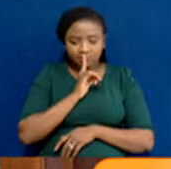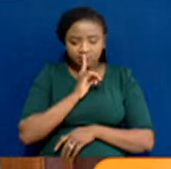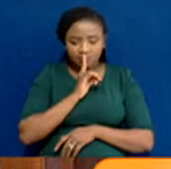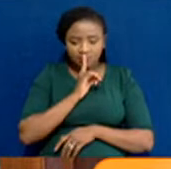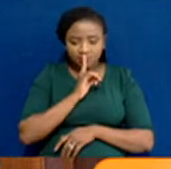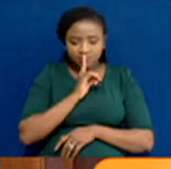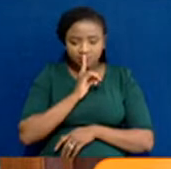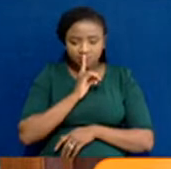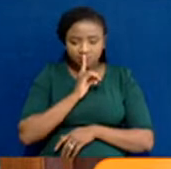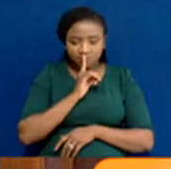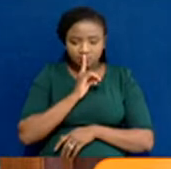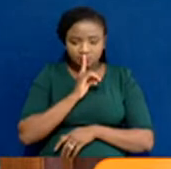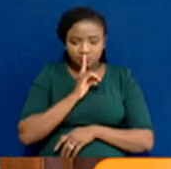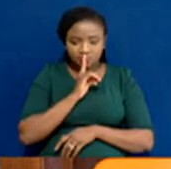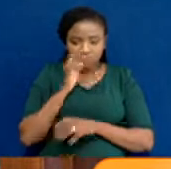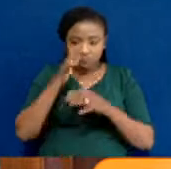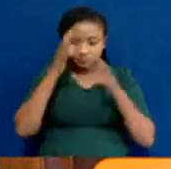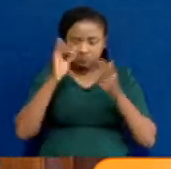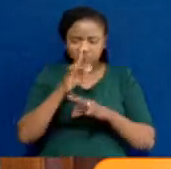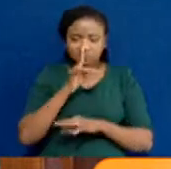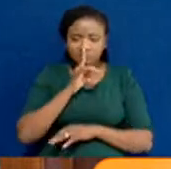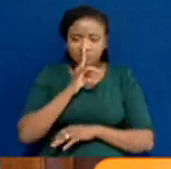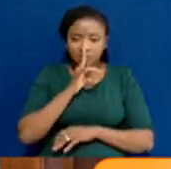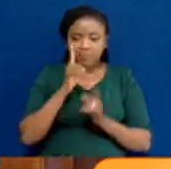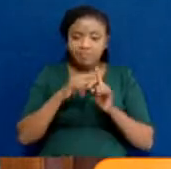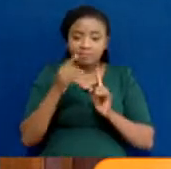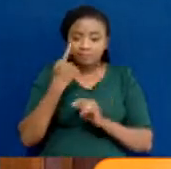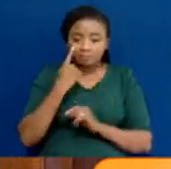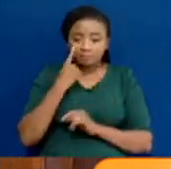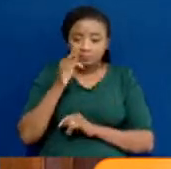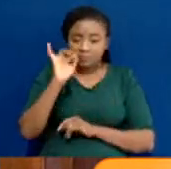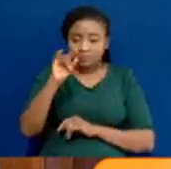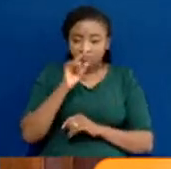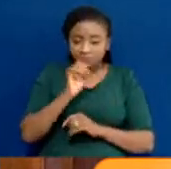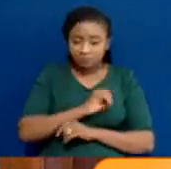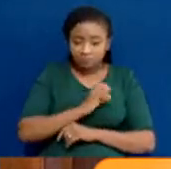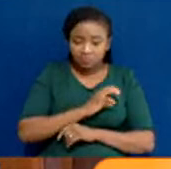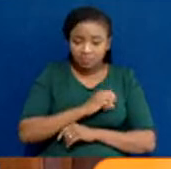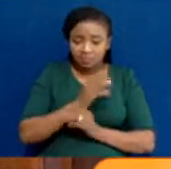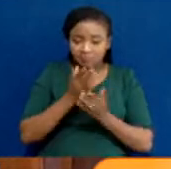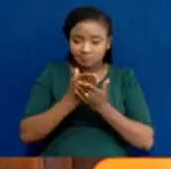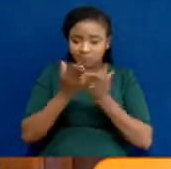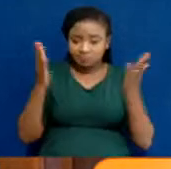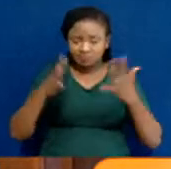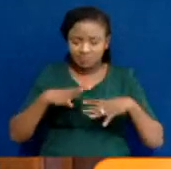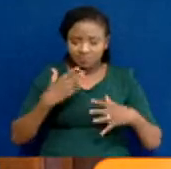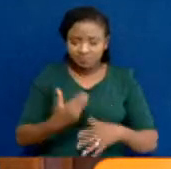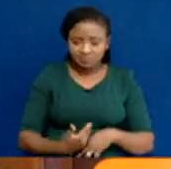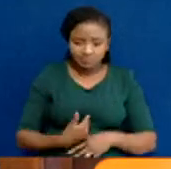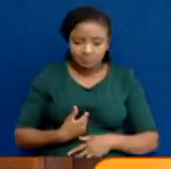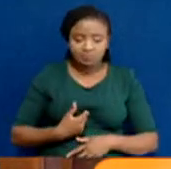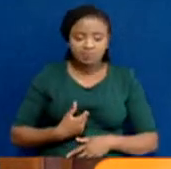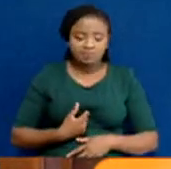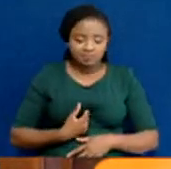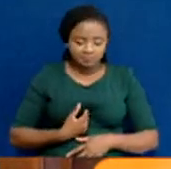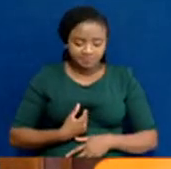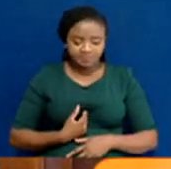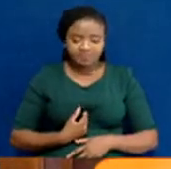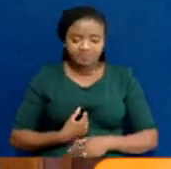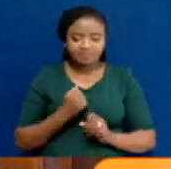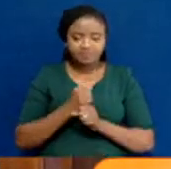that, that fear that has been instilled into the congregants makes them,